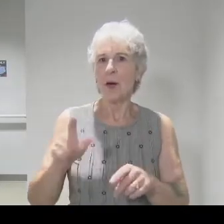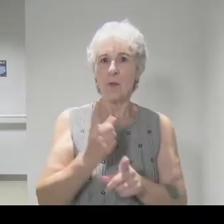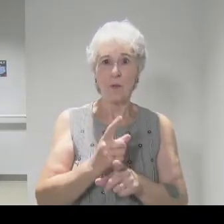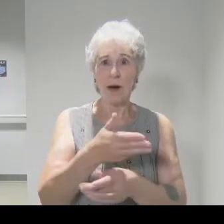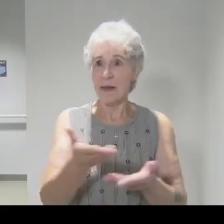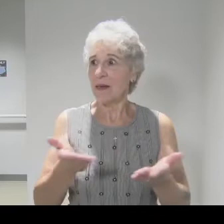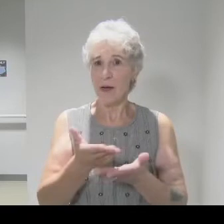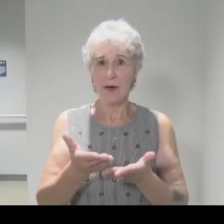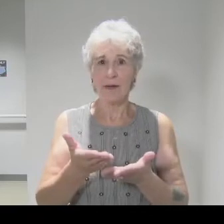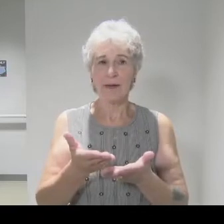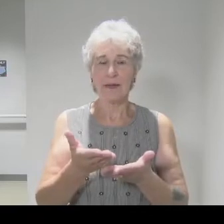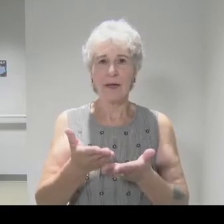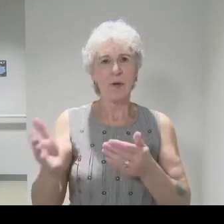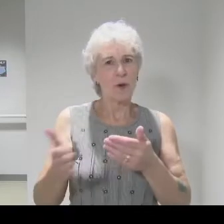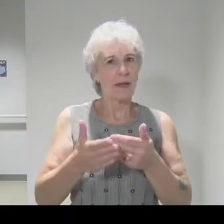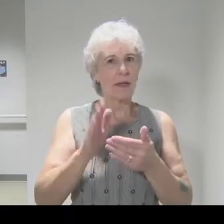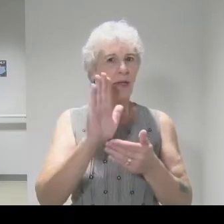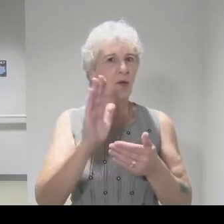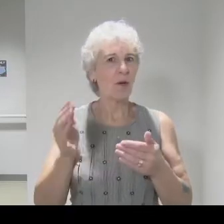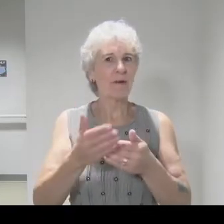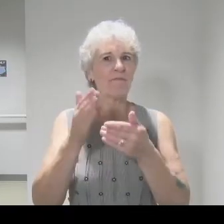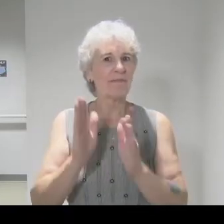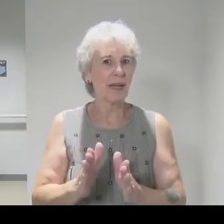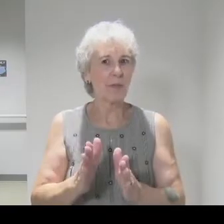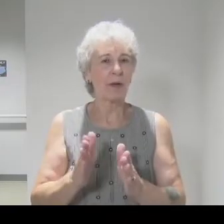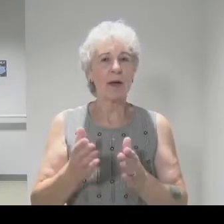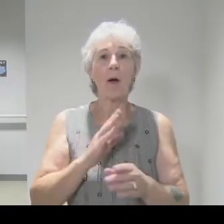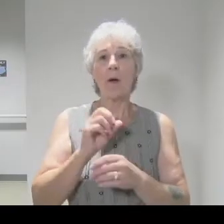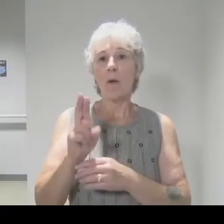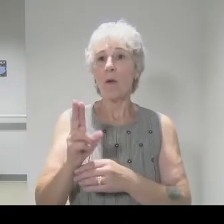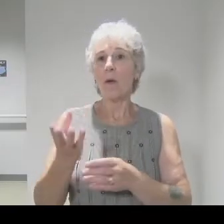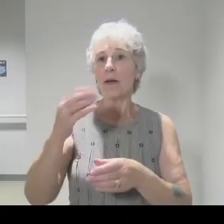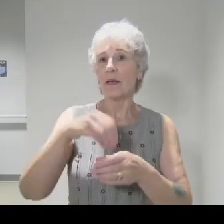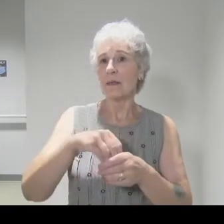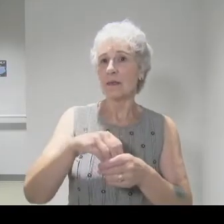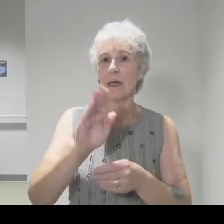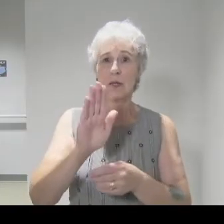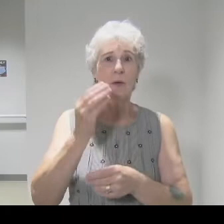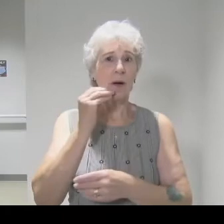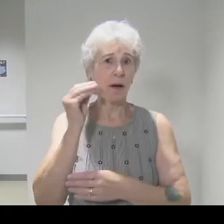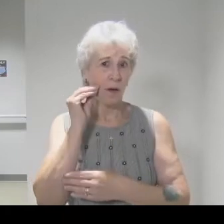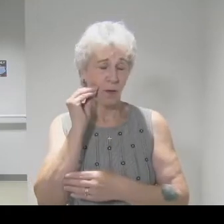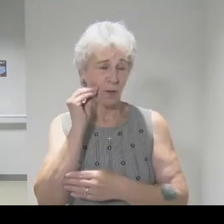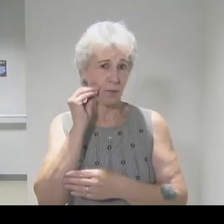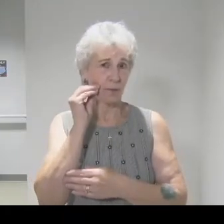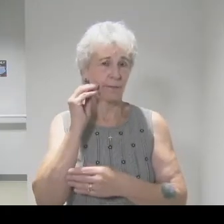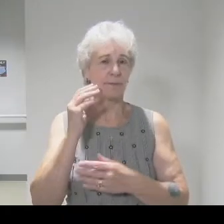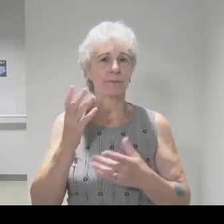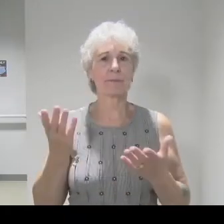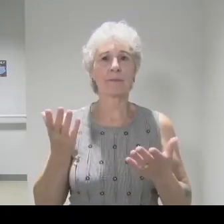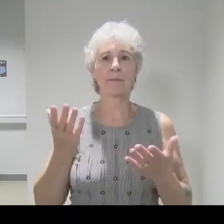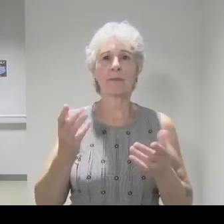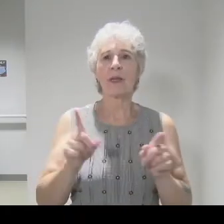under your nose that may be happening right inside your house as